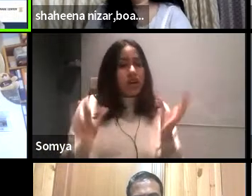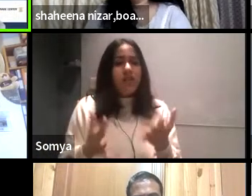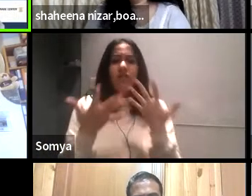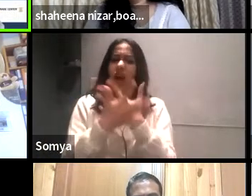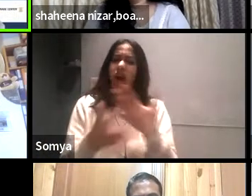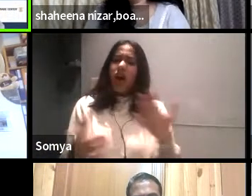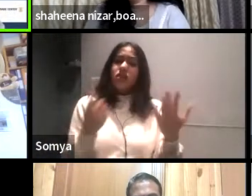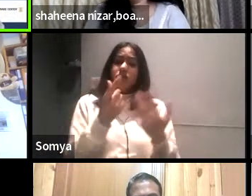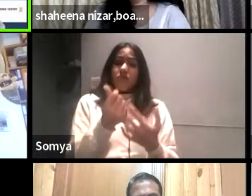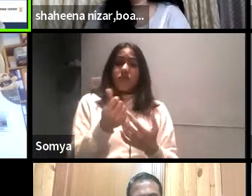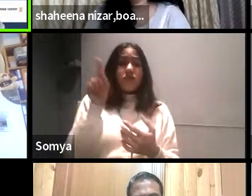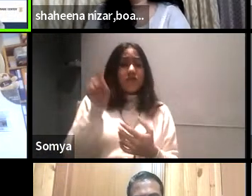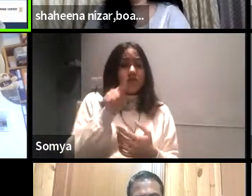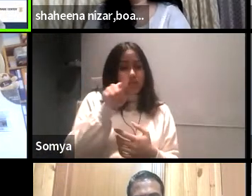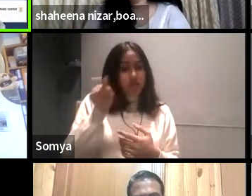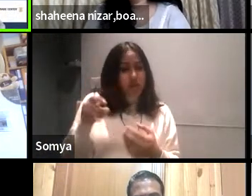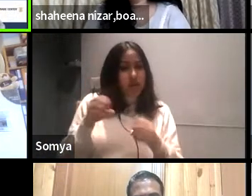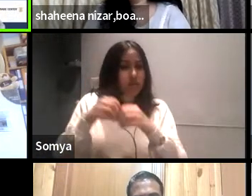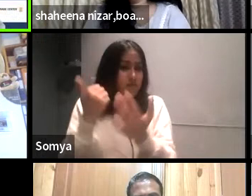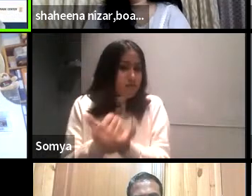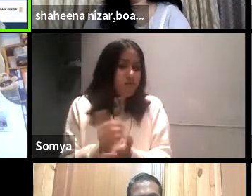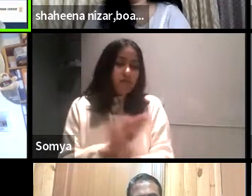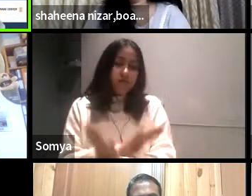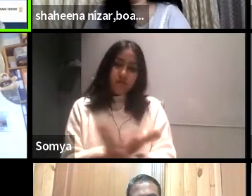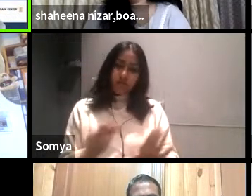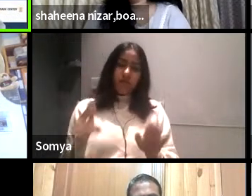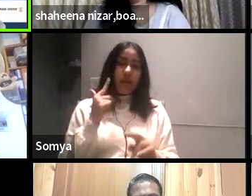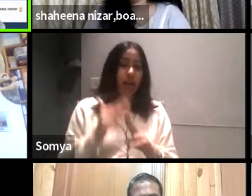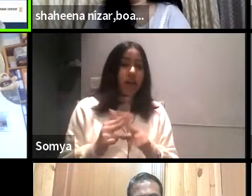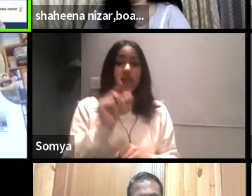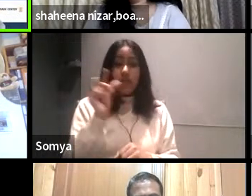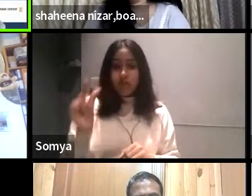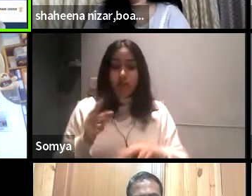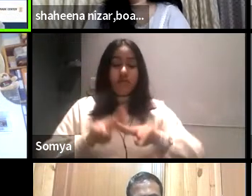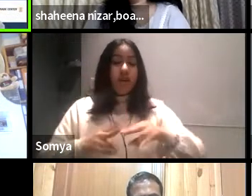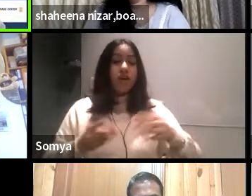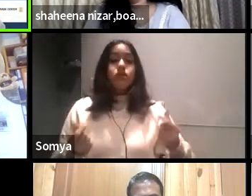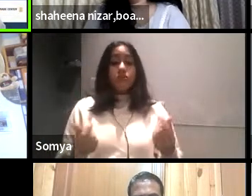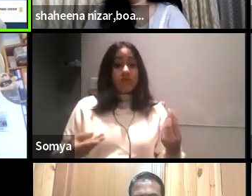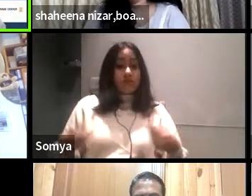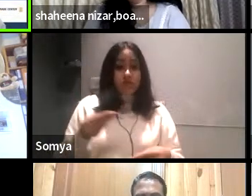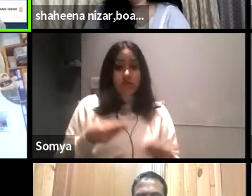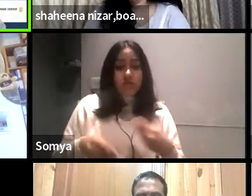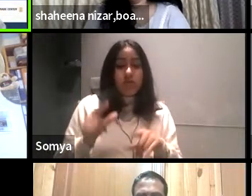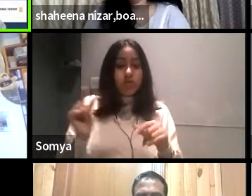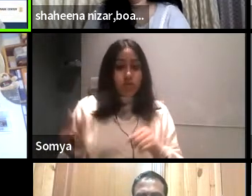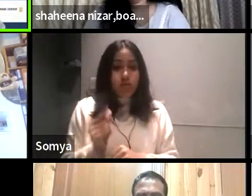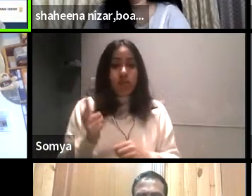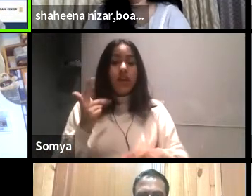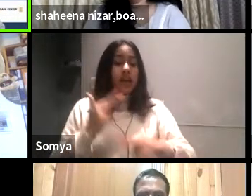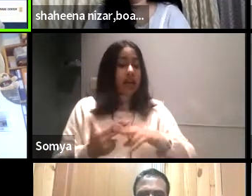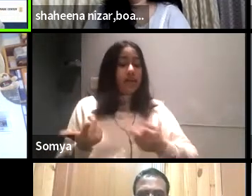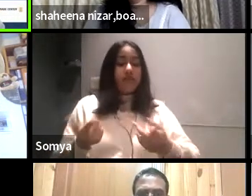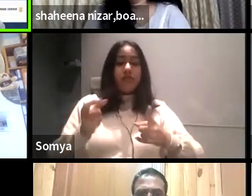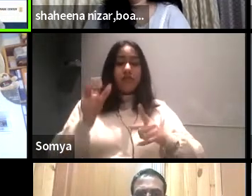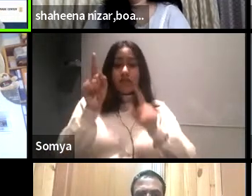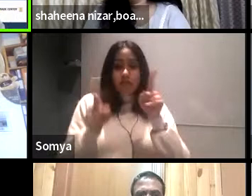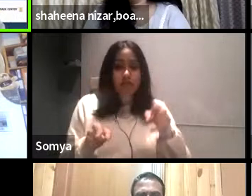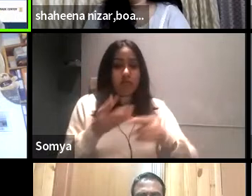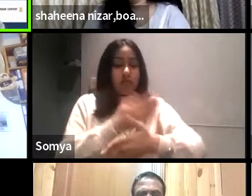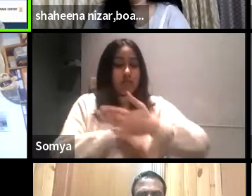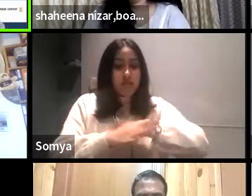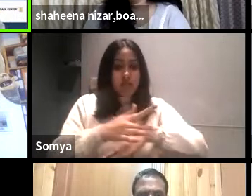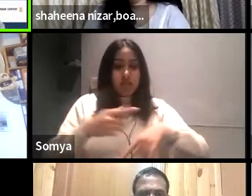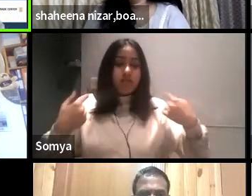rate of interest from a bank if you finance any such physically